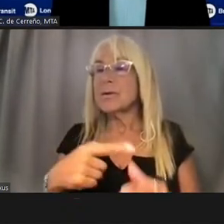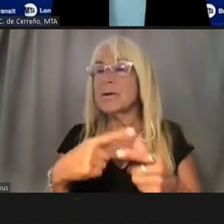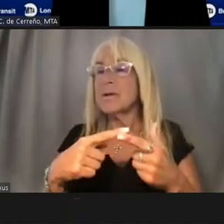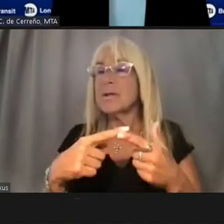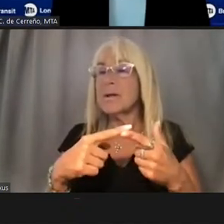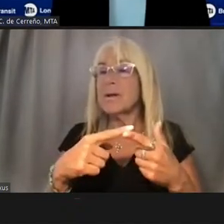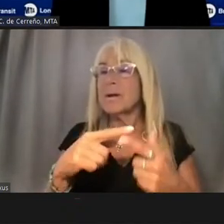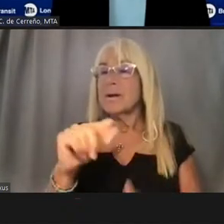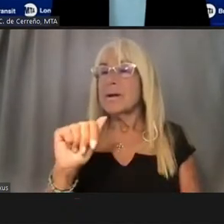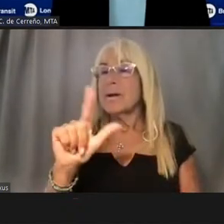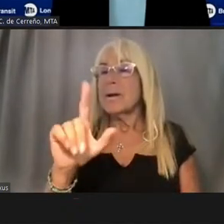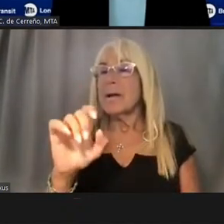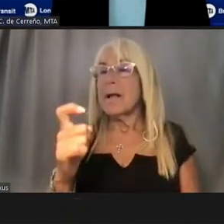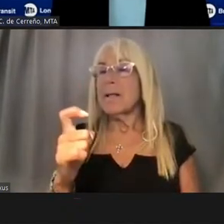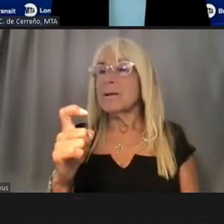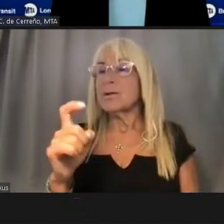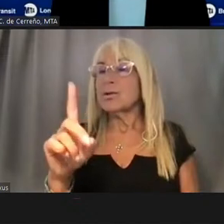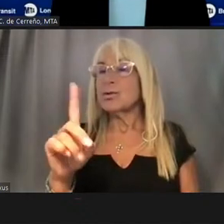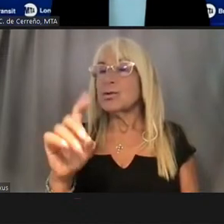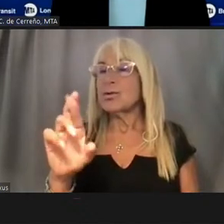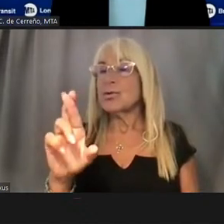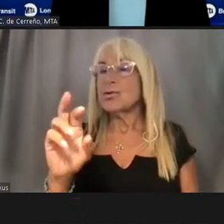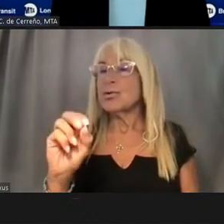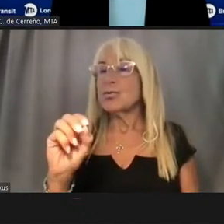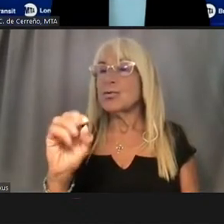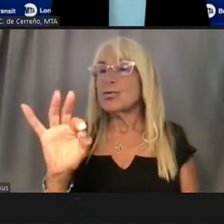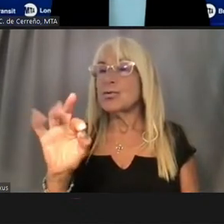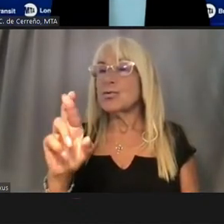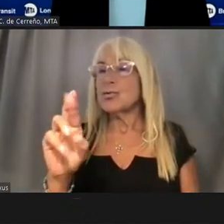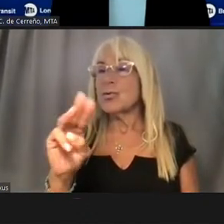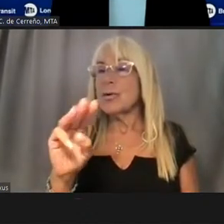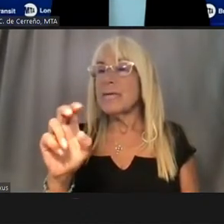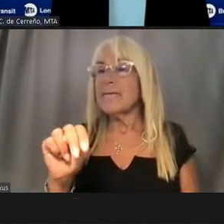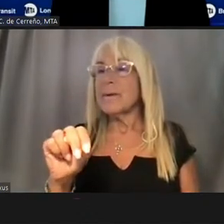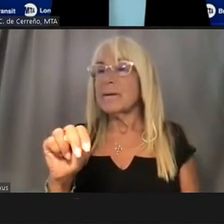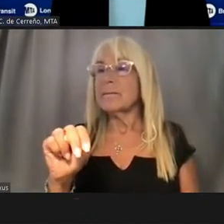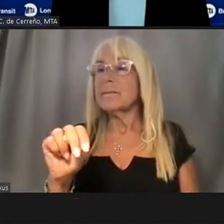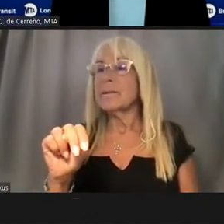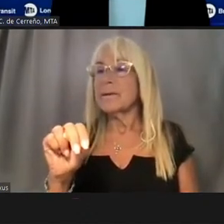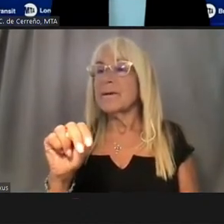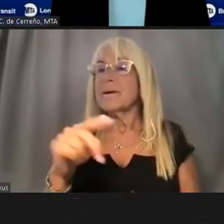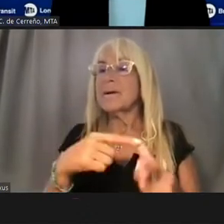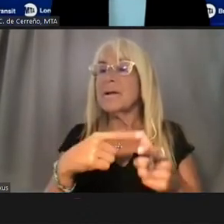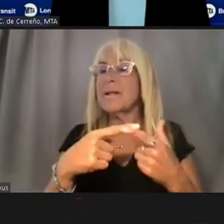our next speaker is Eric Dorfman followed by Sarah Hughes